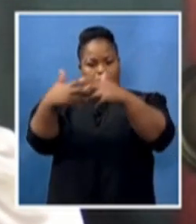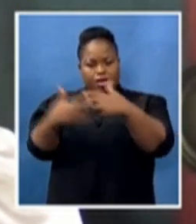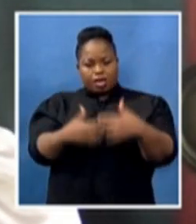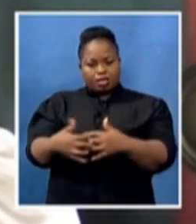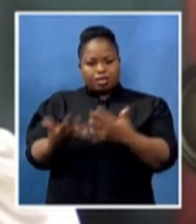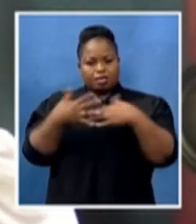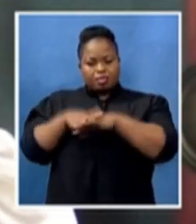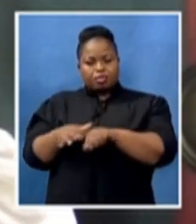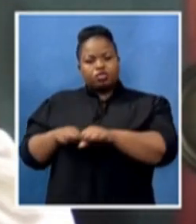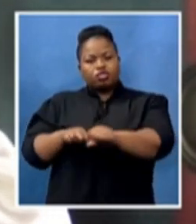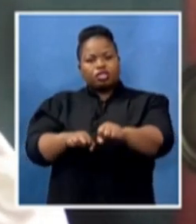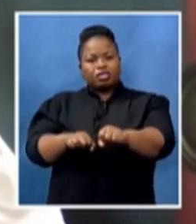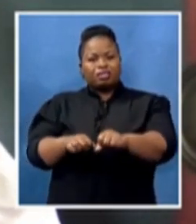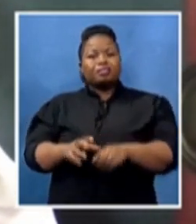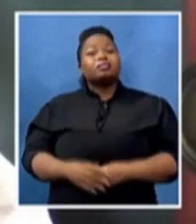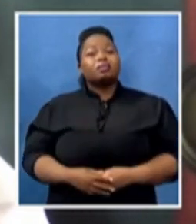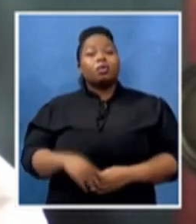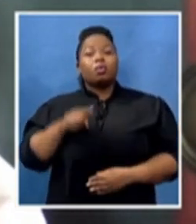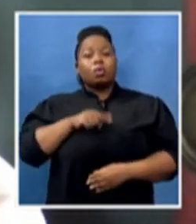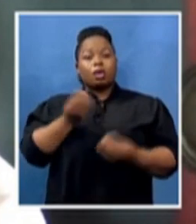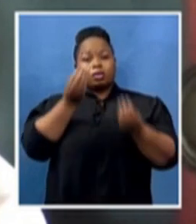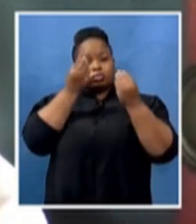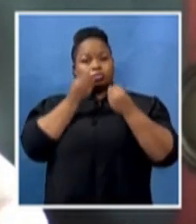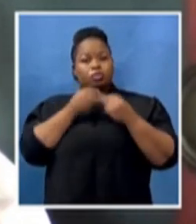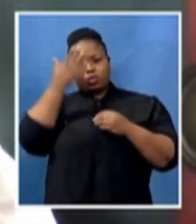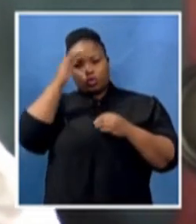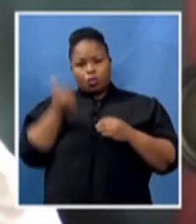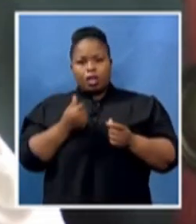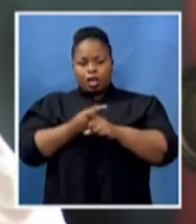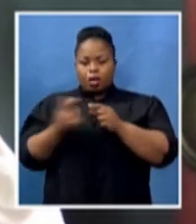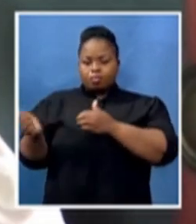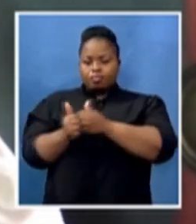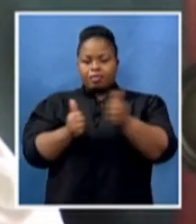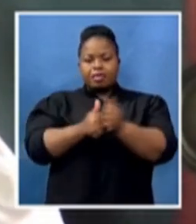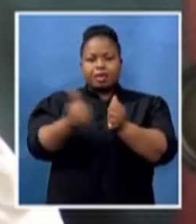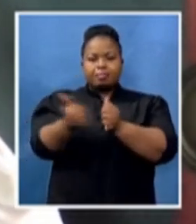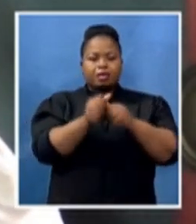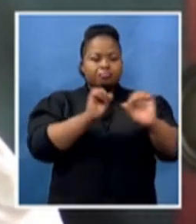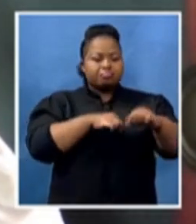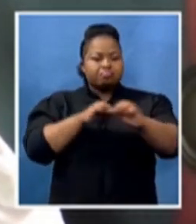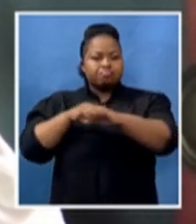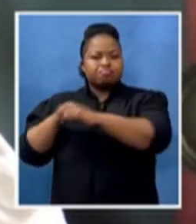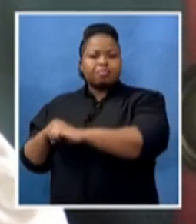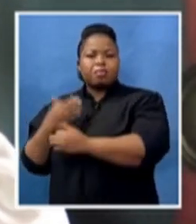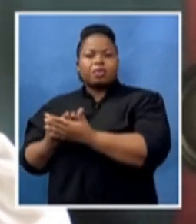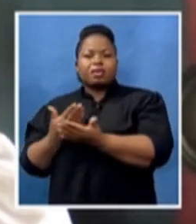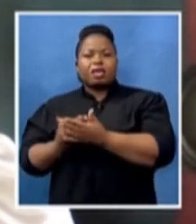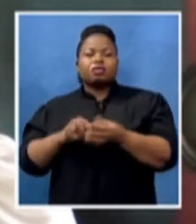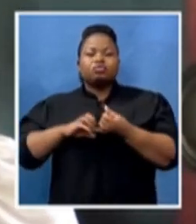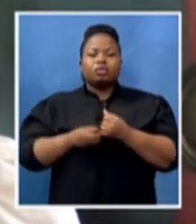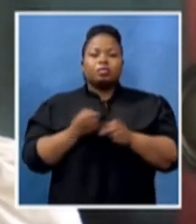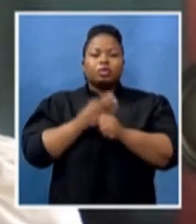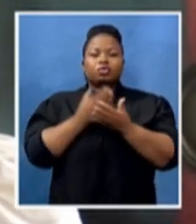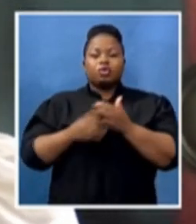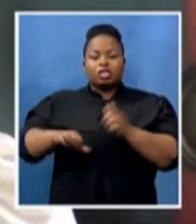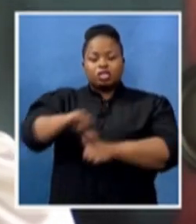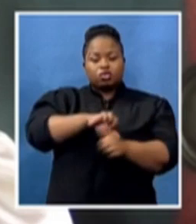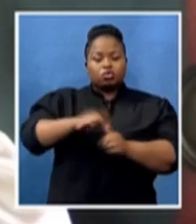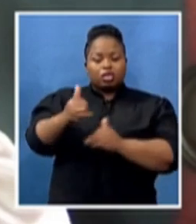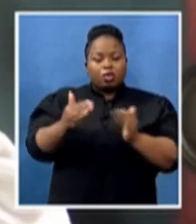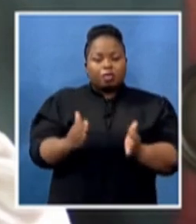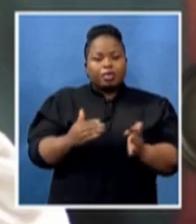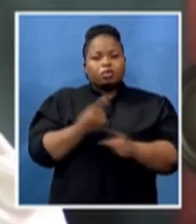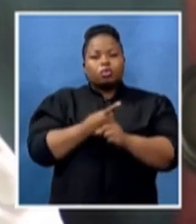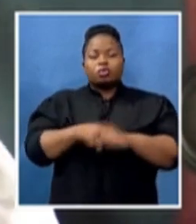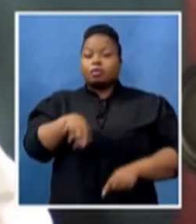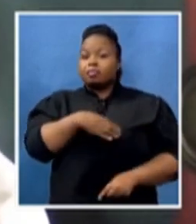about forging collaboration and consensus, and about building the social compacts, which President Ramaphosa has spoken of at